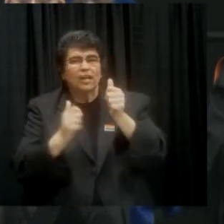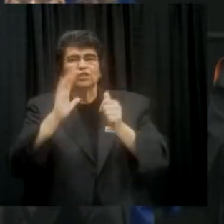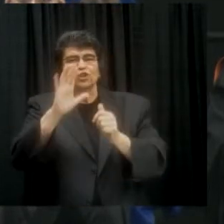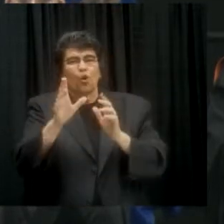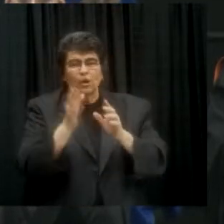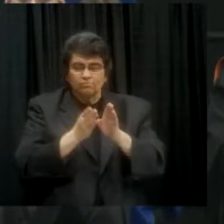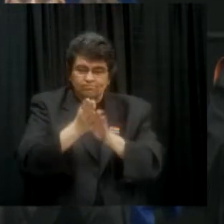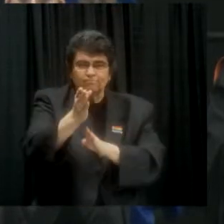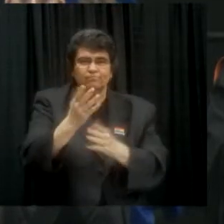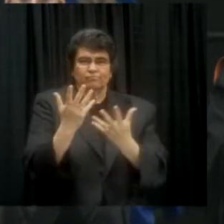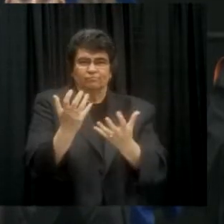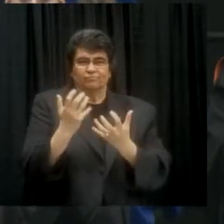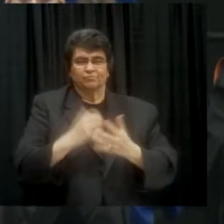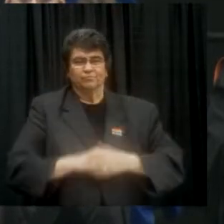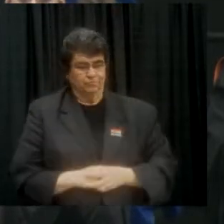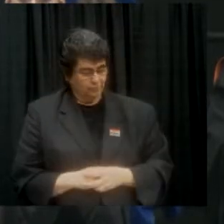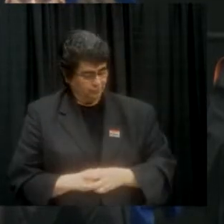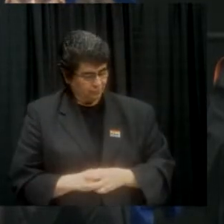chosen career.